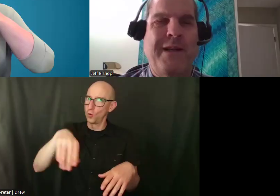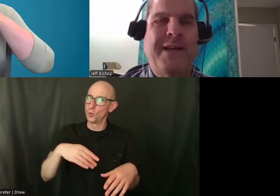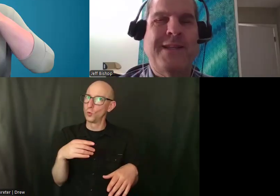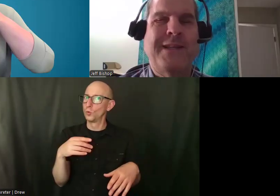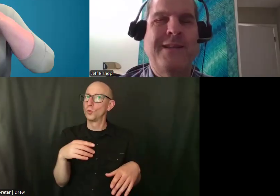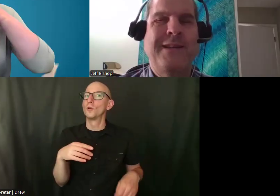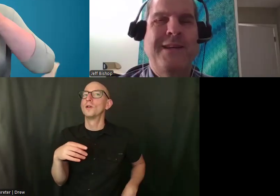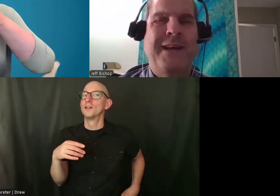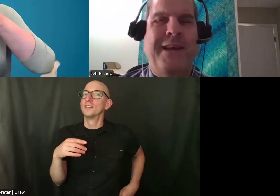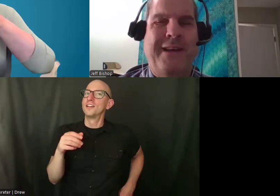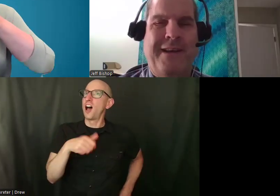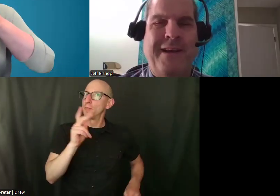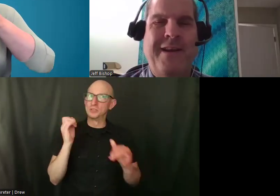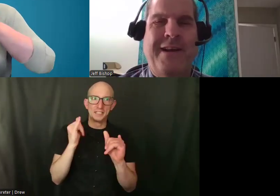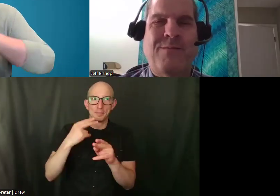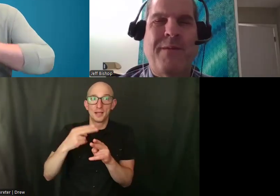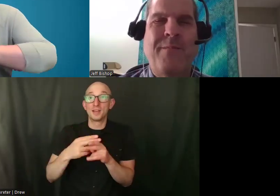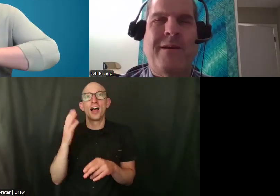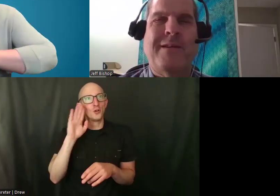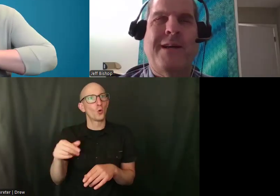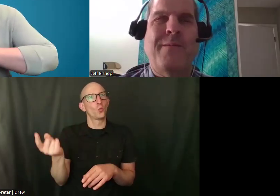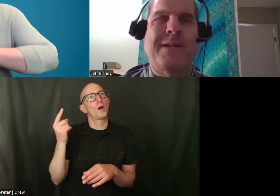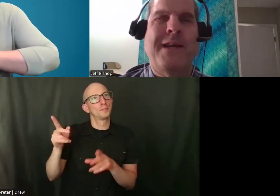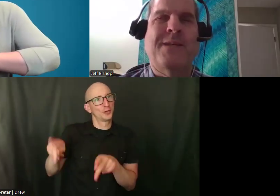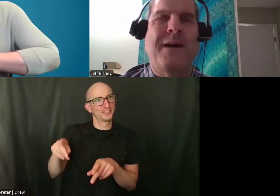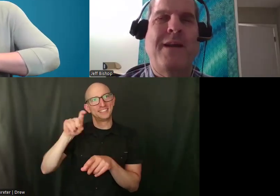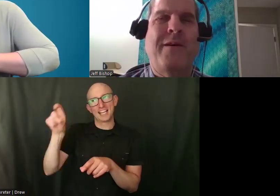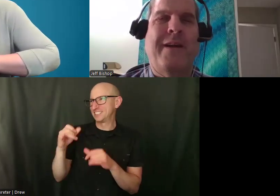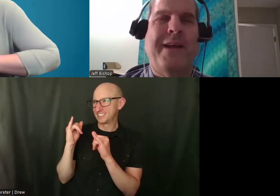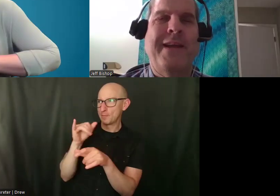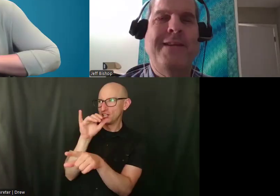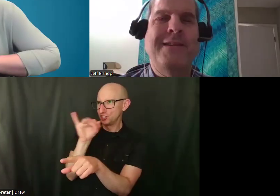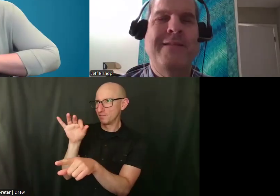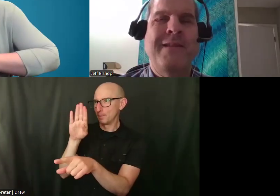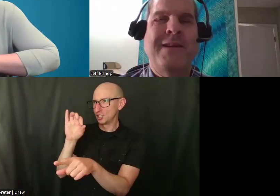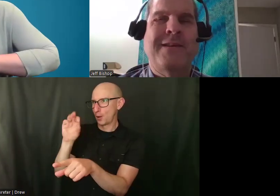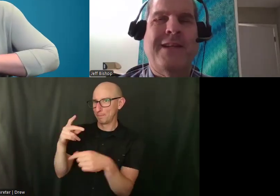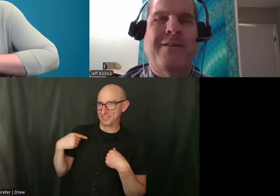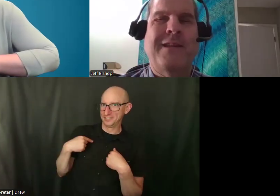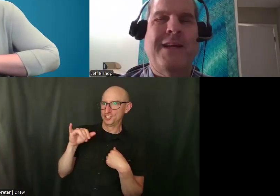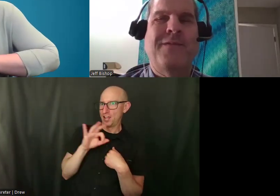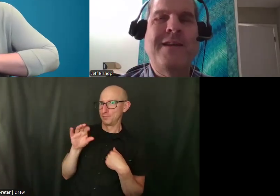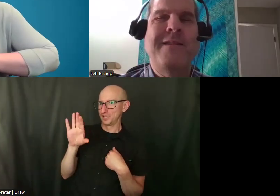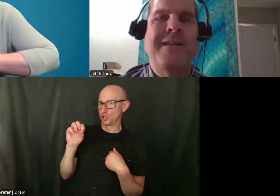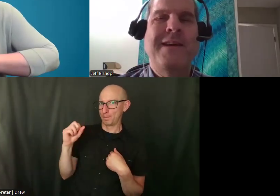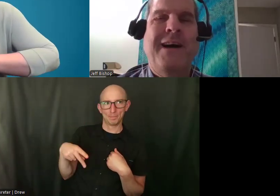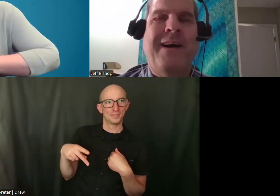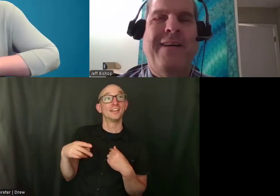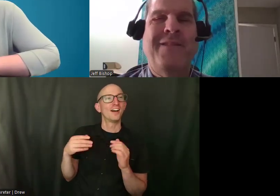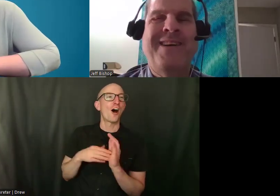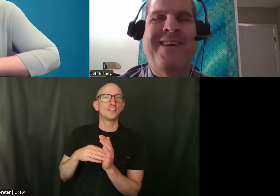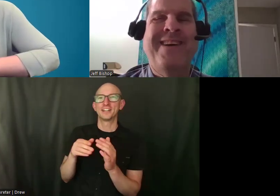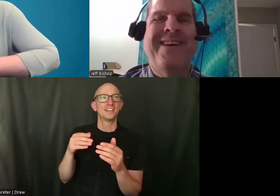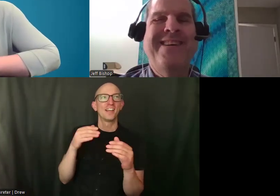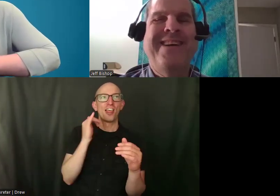know one in Texas, and he and I swap email all the time because he gets my email and I get his. So that's fun.